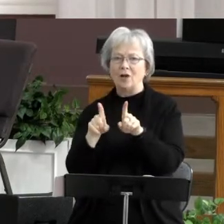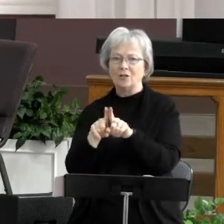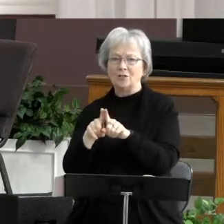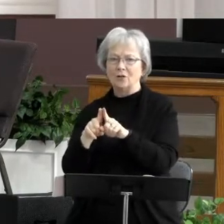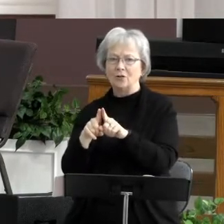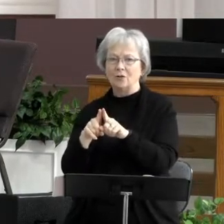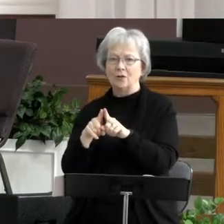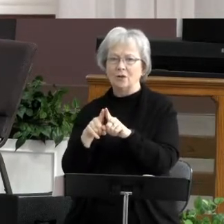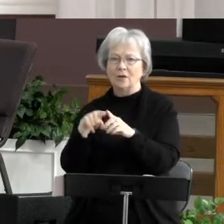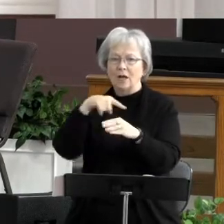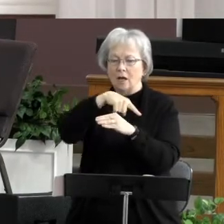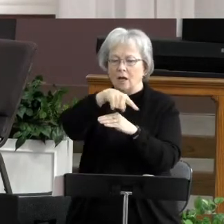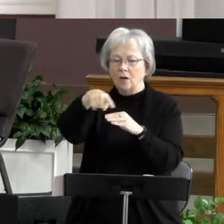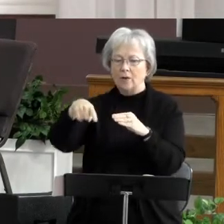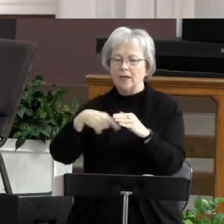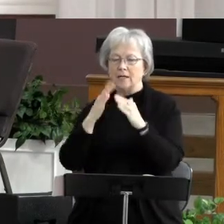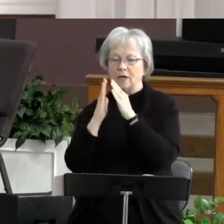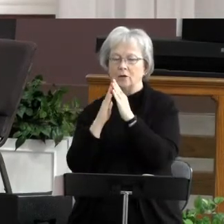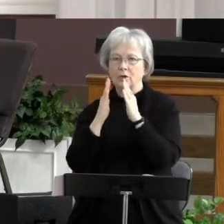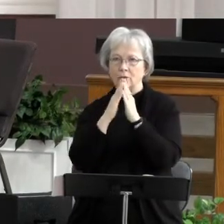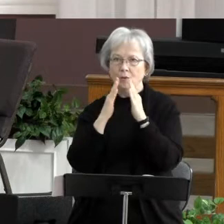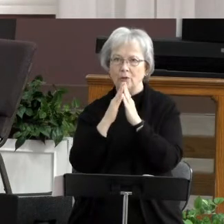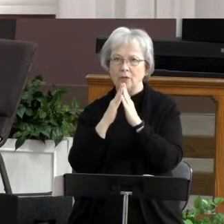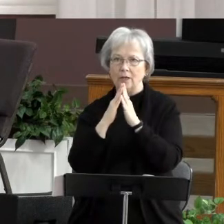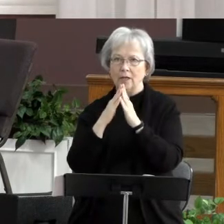of protection around our community.